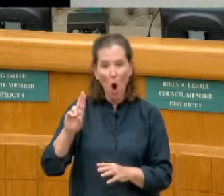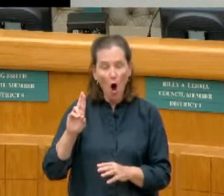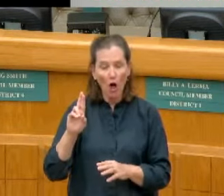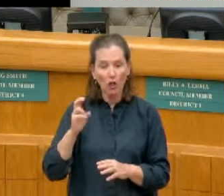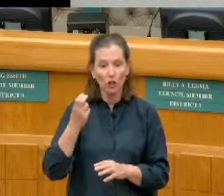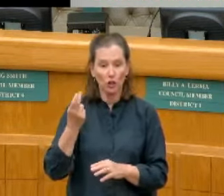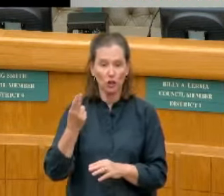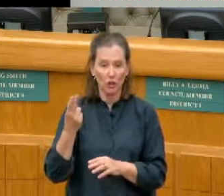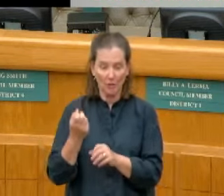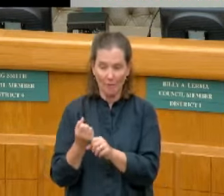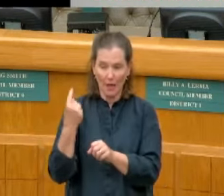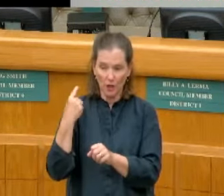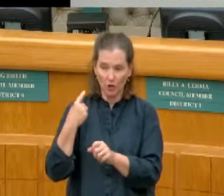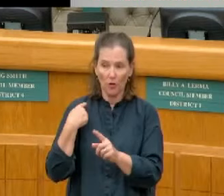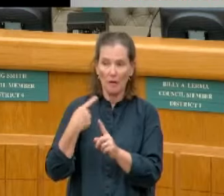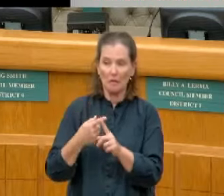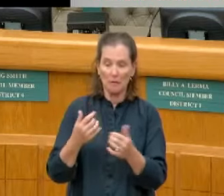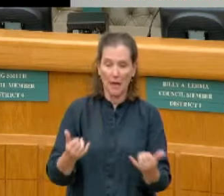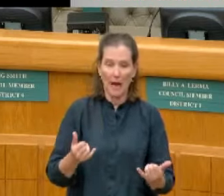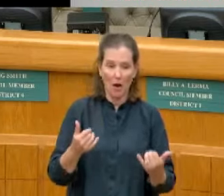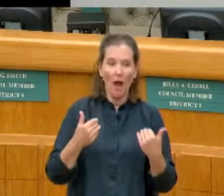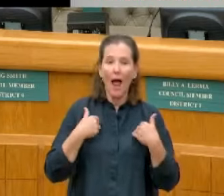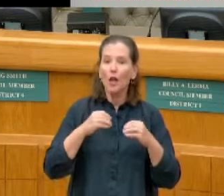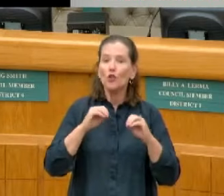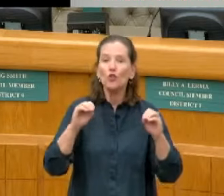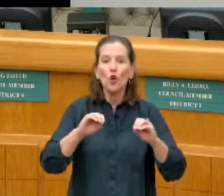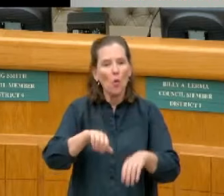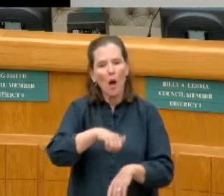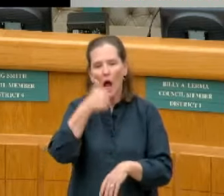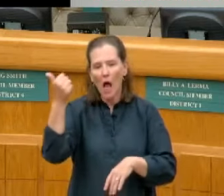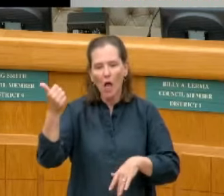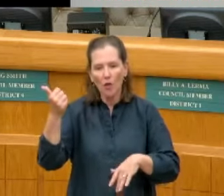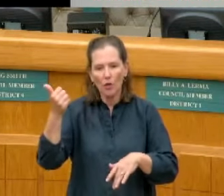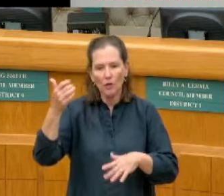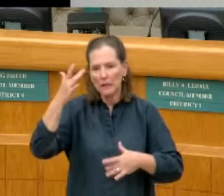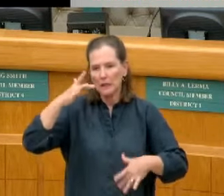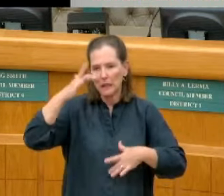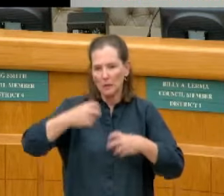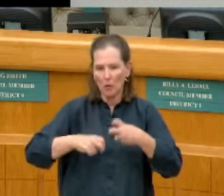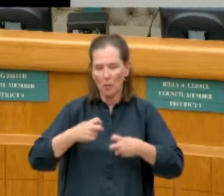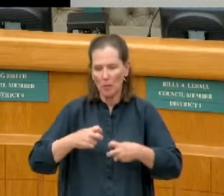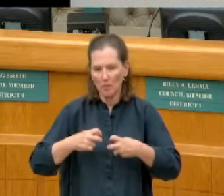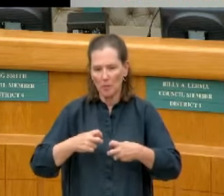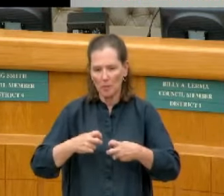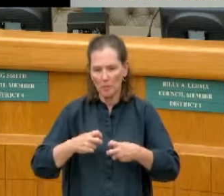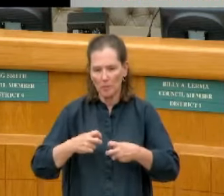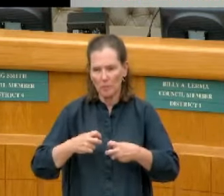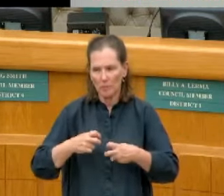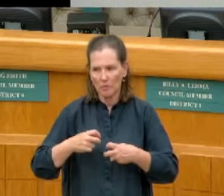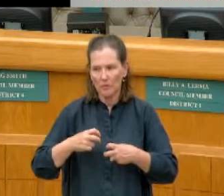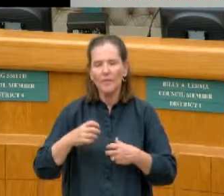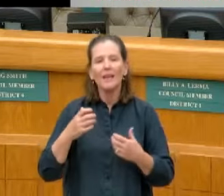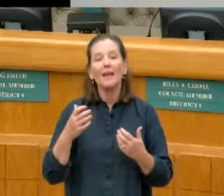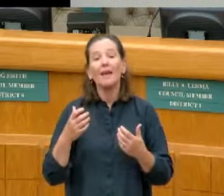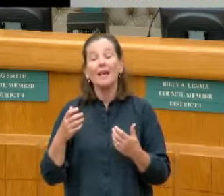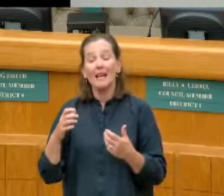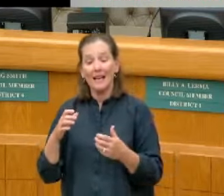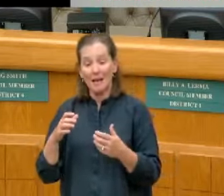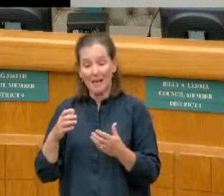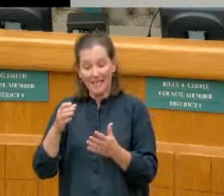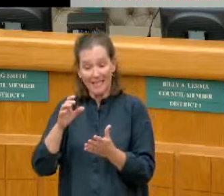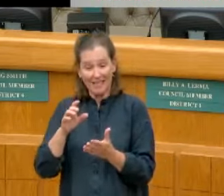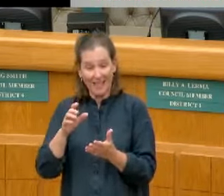no known underlying conditions, according to the CDC data from almost 100 U.S. counties. In